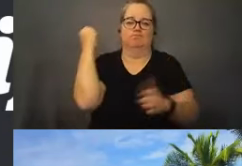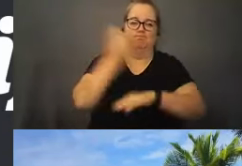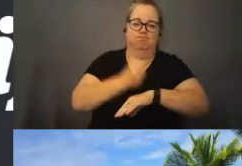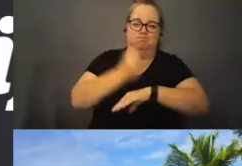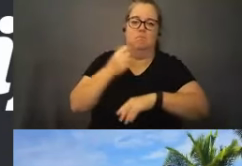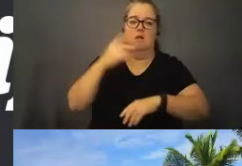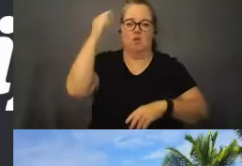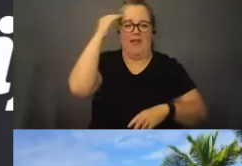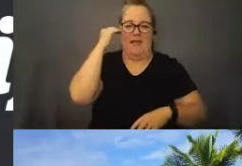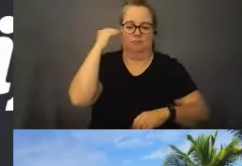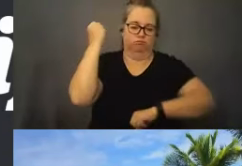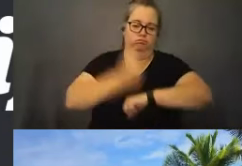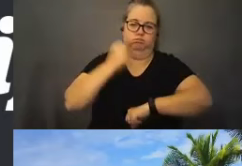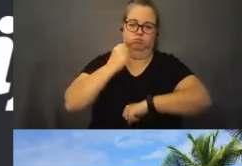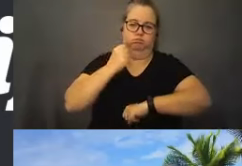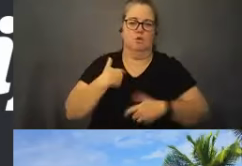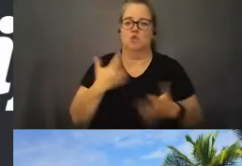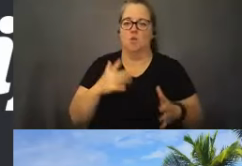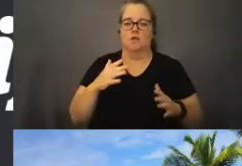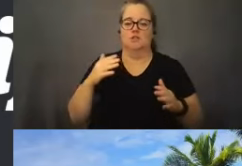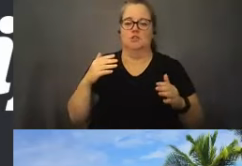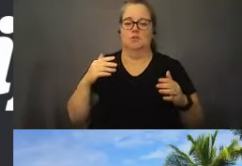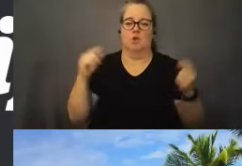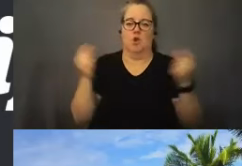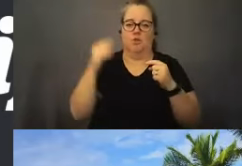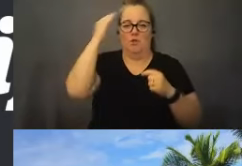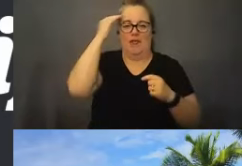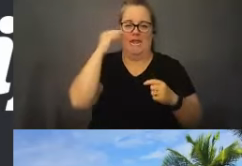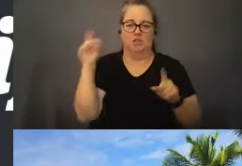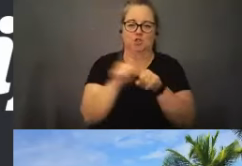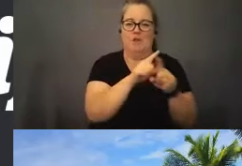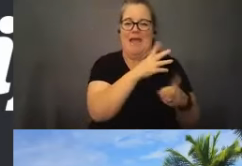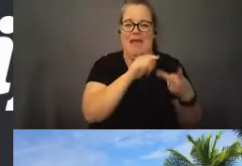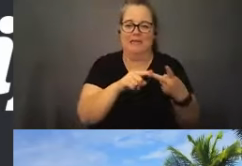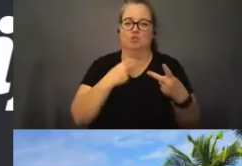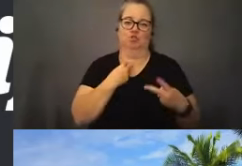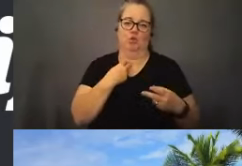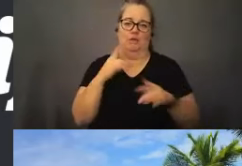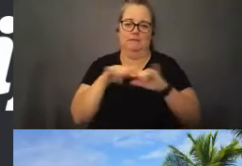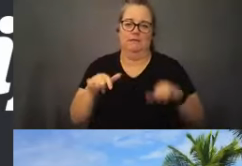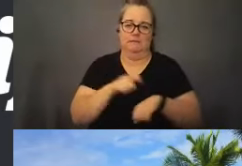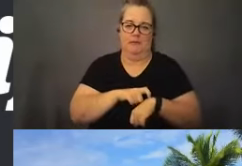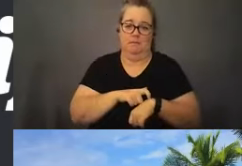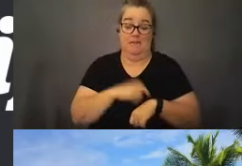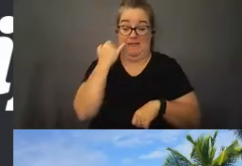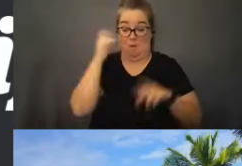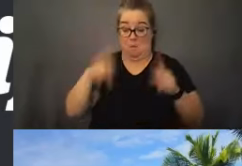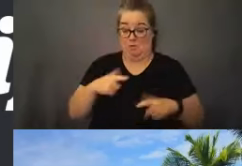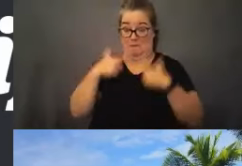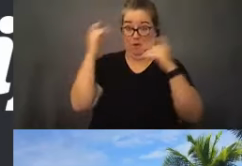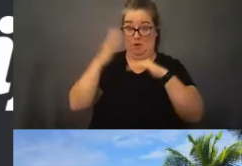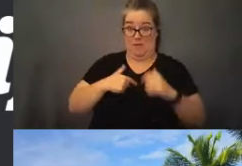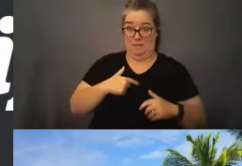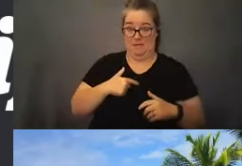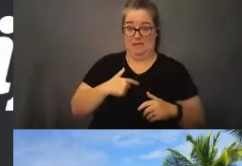also don't have a head injury on top of choking. But someone bigger than me, if I'm doing that and they collapse, they're